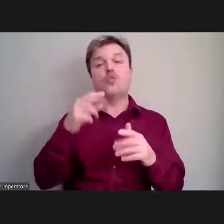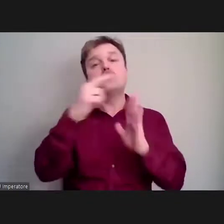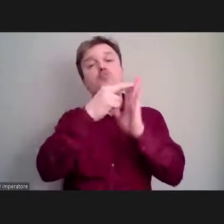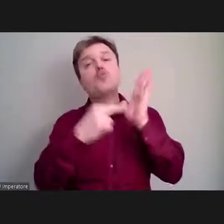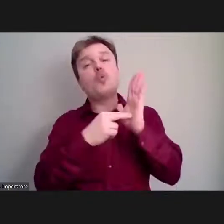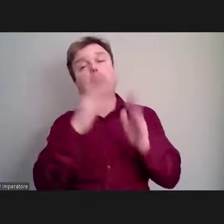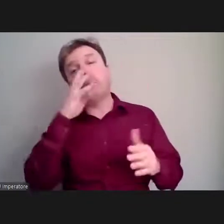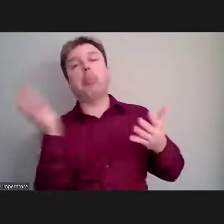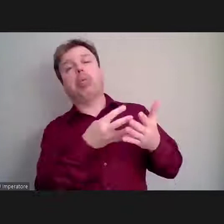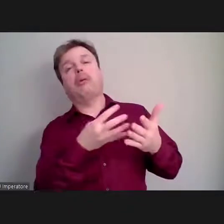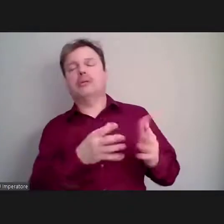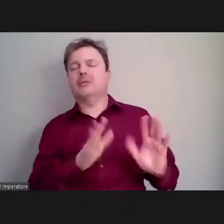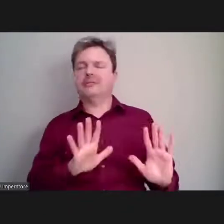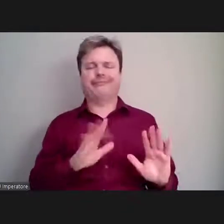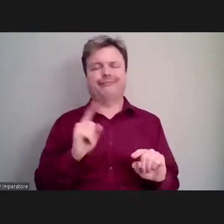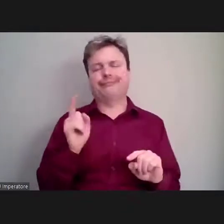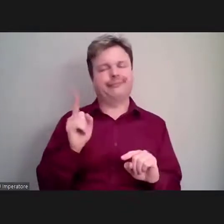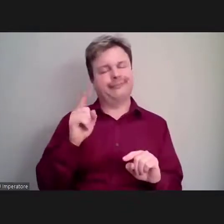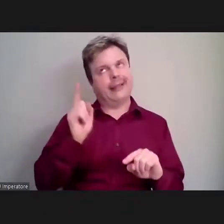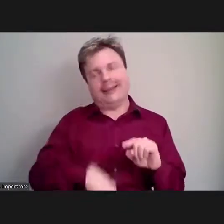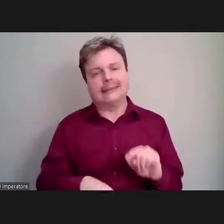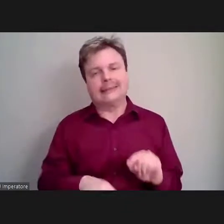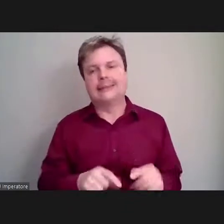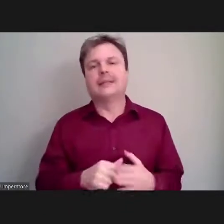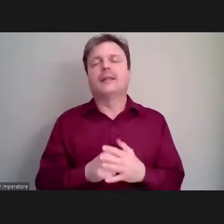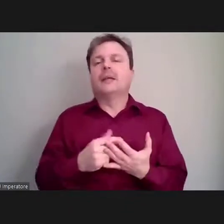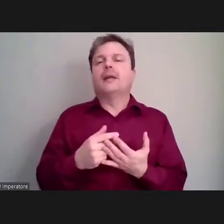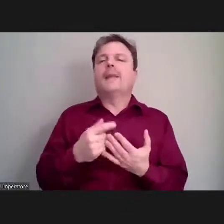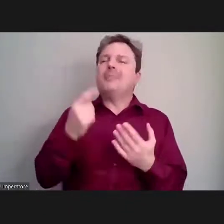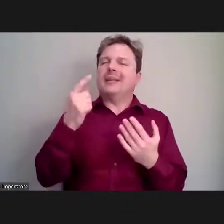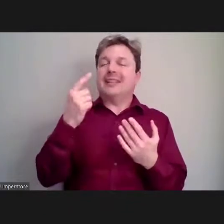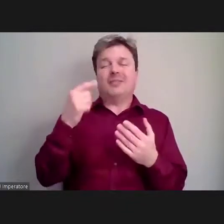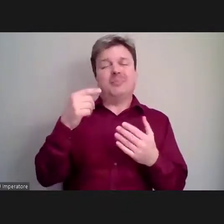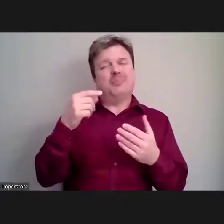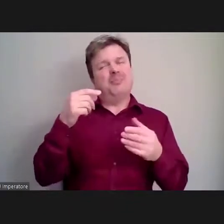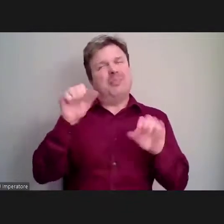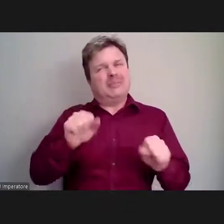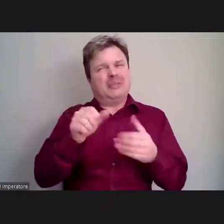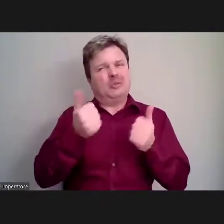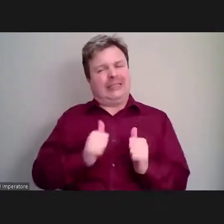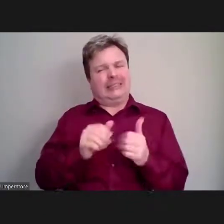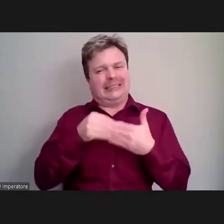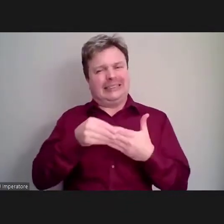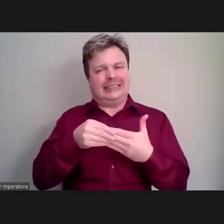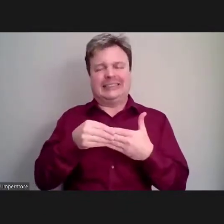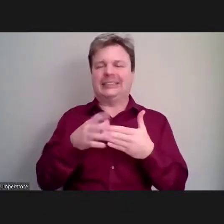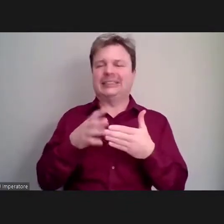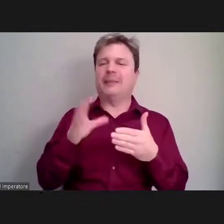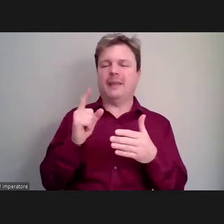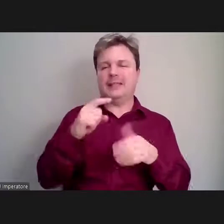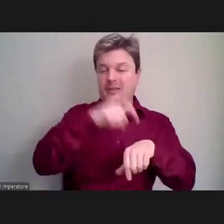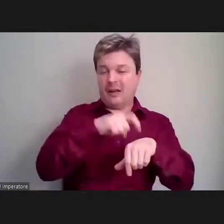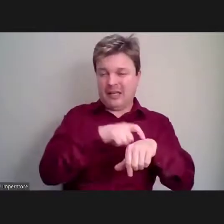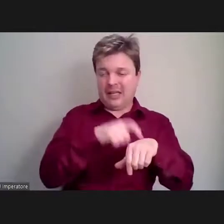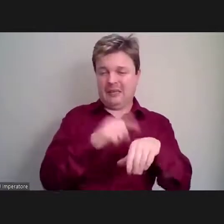choices. But whenever possible, when thinking about those rigorously bounded sections of time, the first question I will always